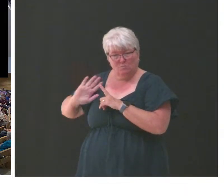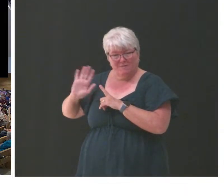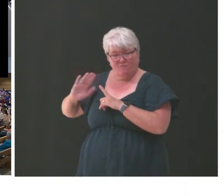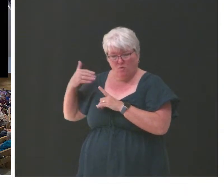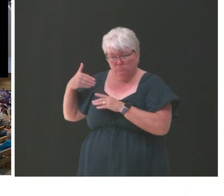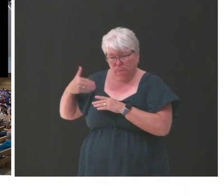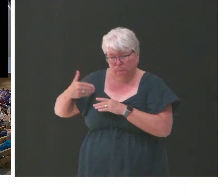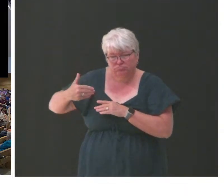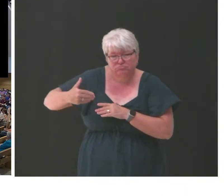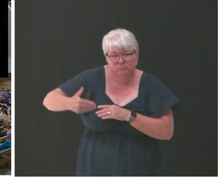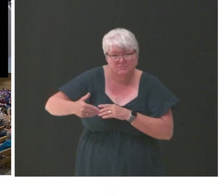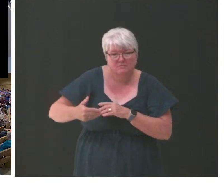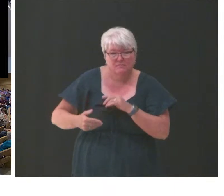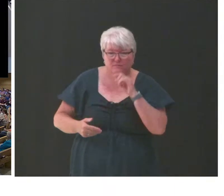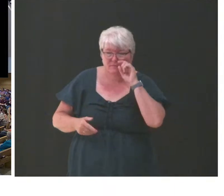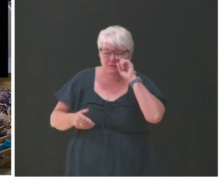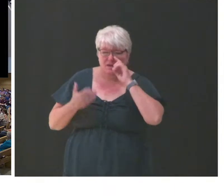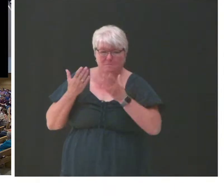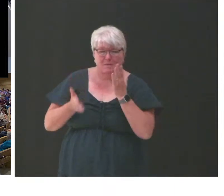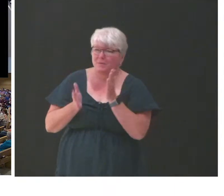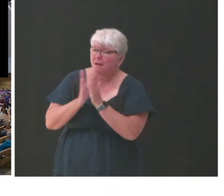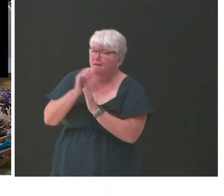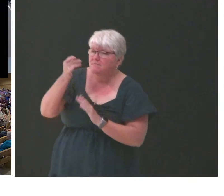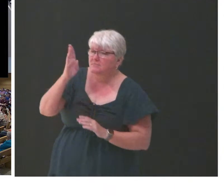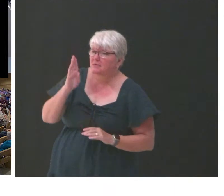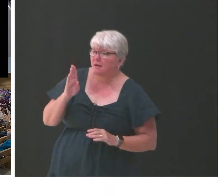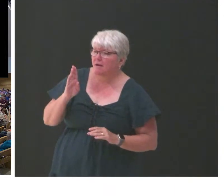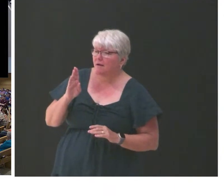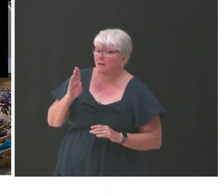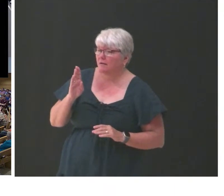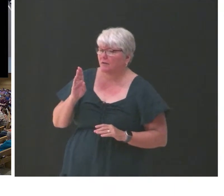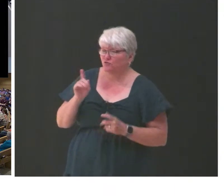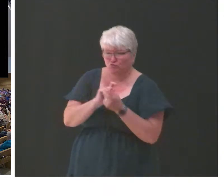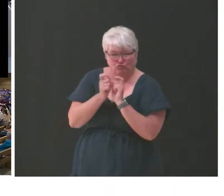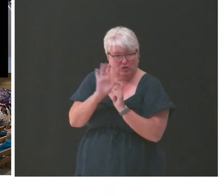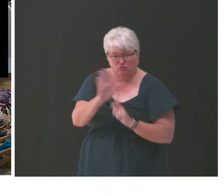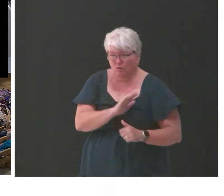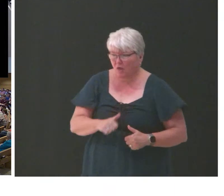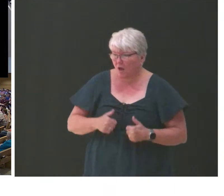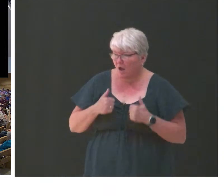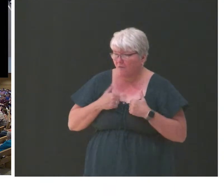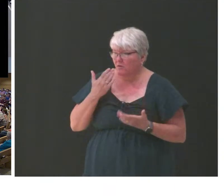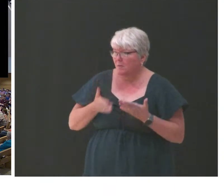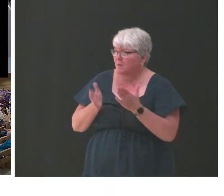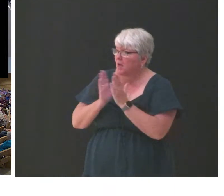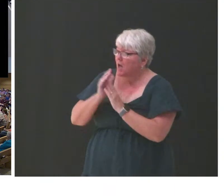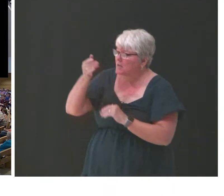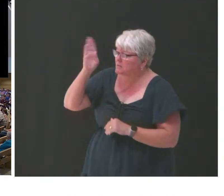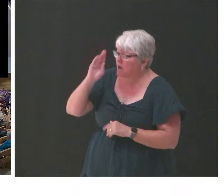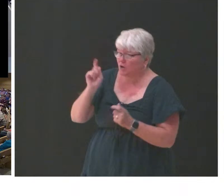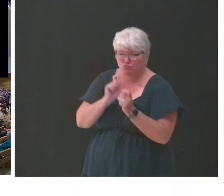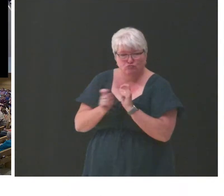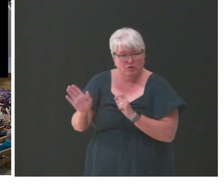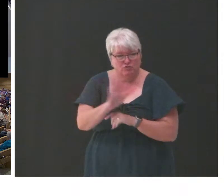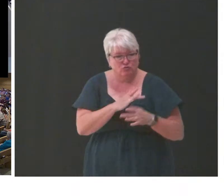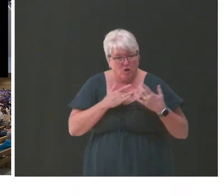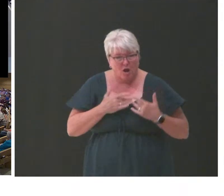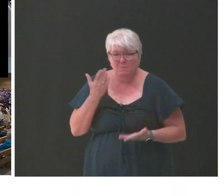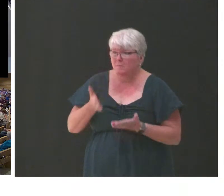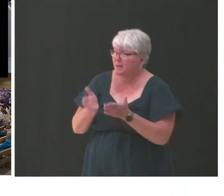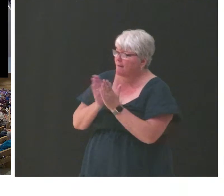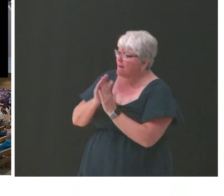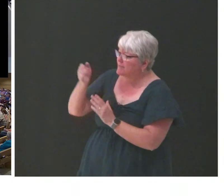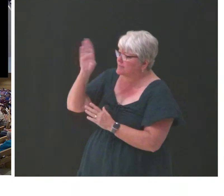in. You may ask God to change your life. You may ask God to change your heart. You may ask